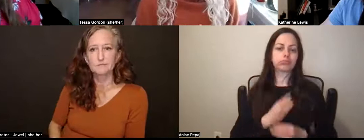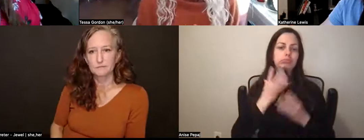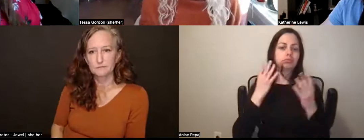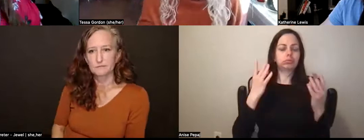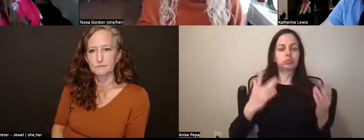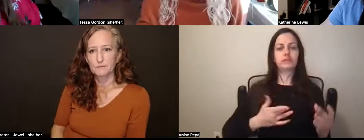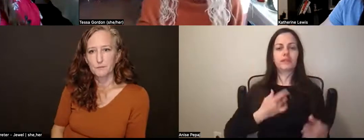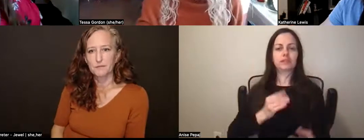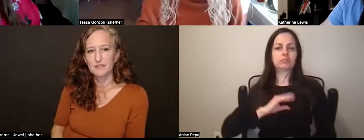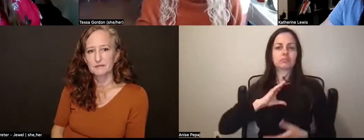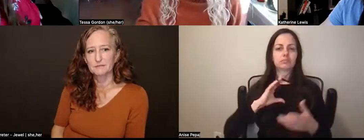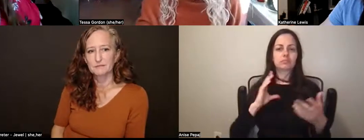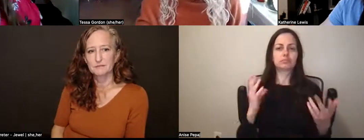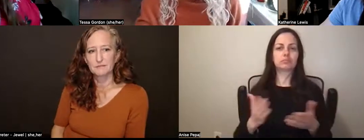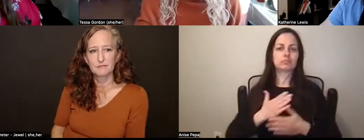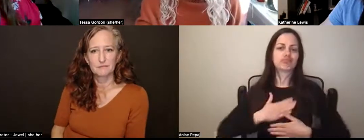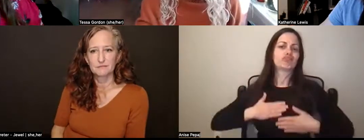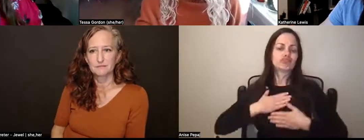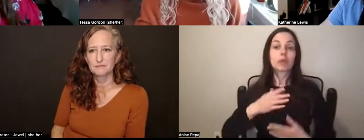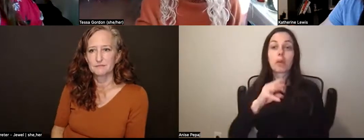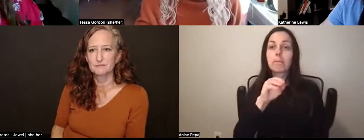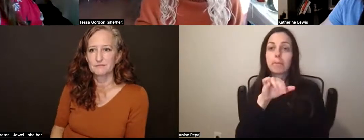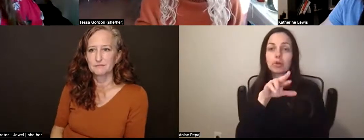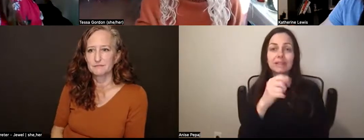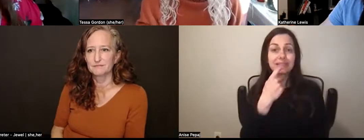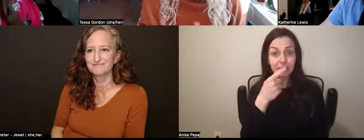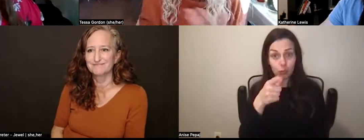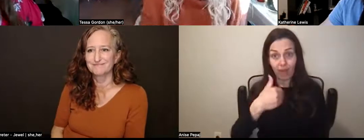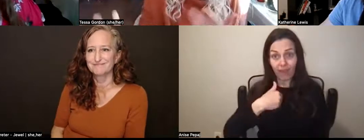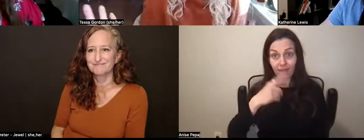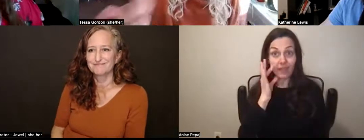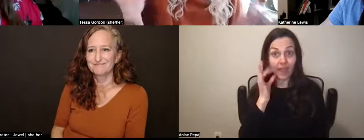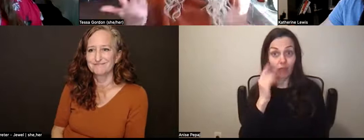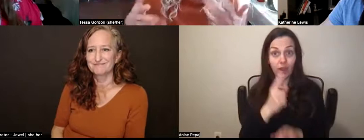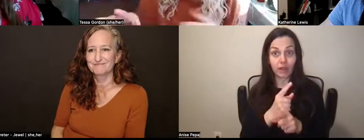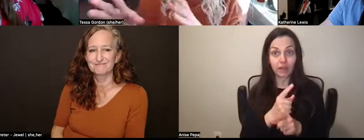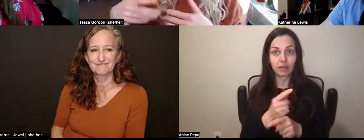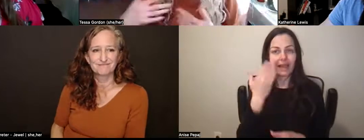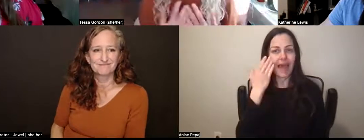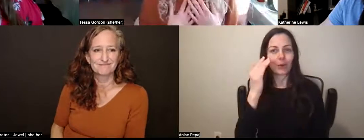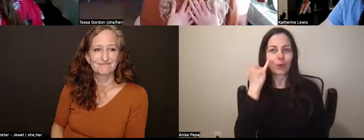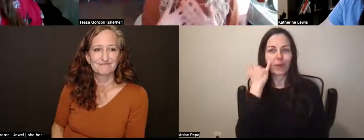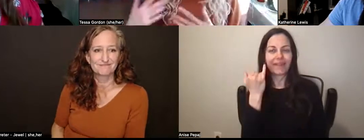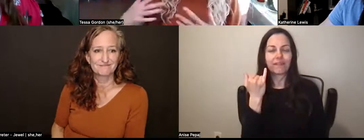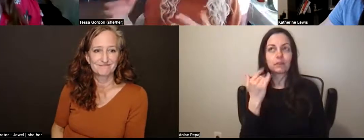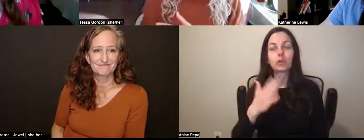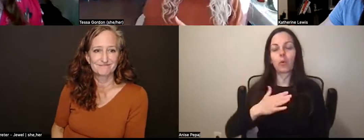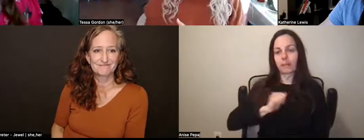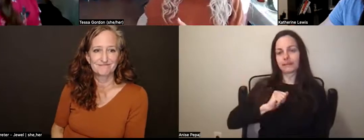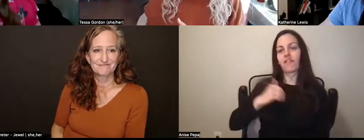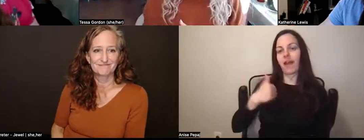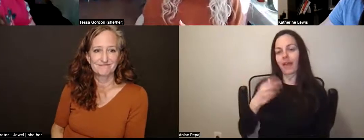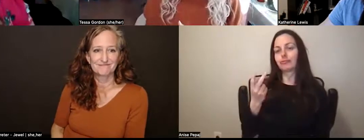Someone, was it Maria? You mentioned you had a cat. I don't know if that for you, like, so I have a dog. Aspen actually